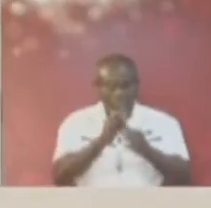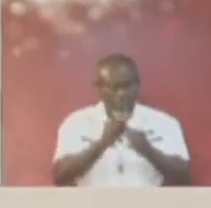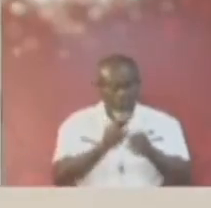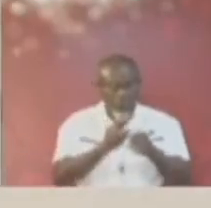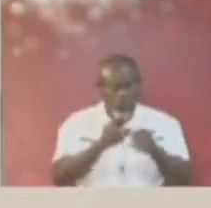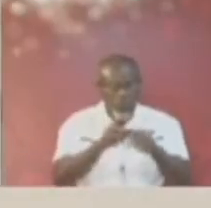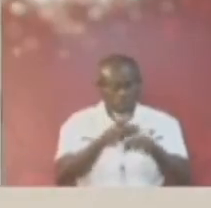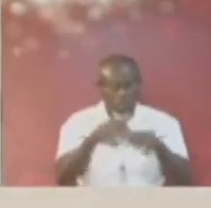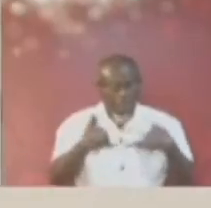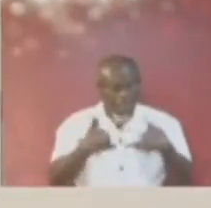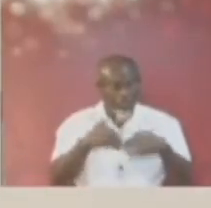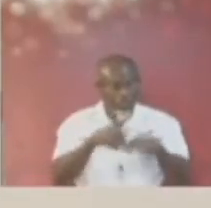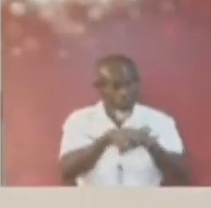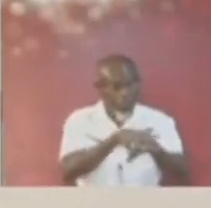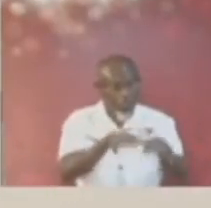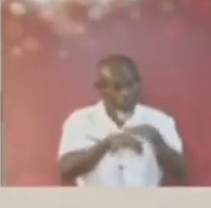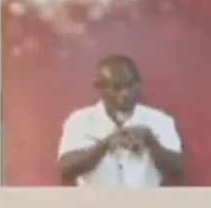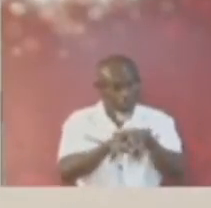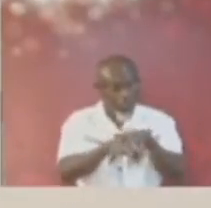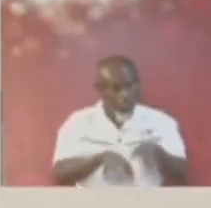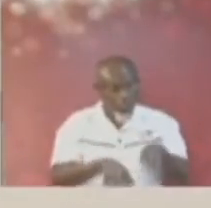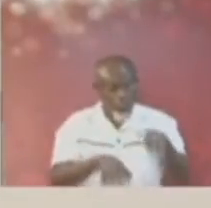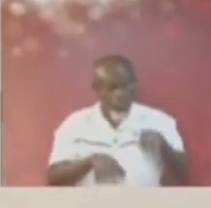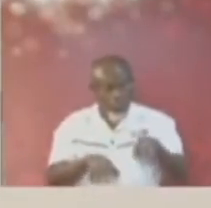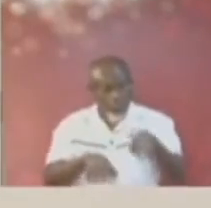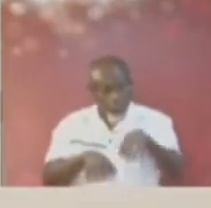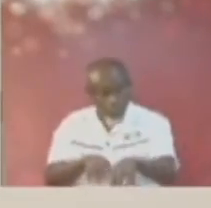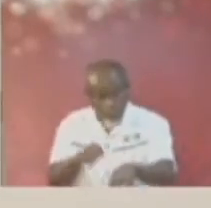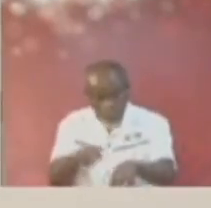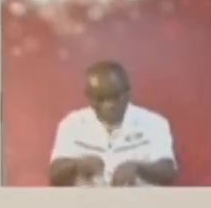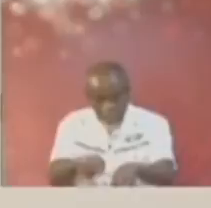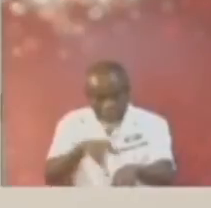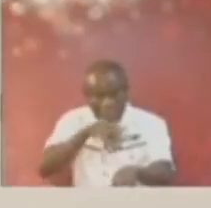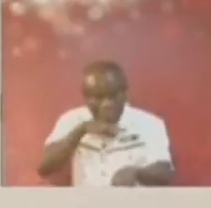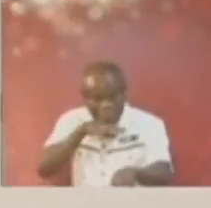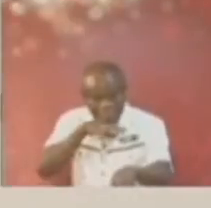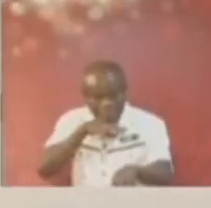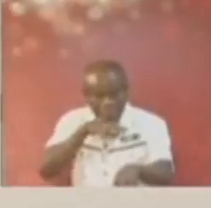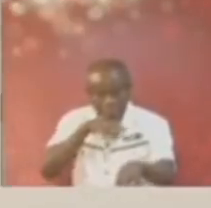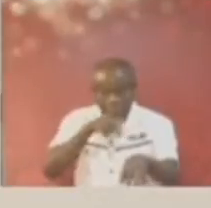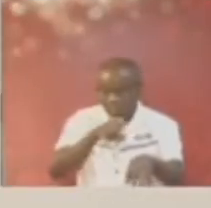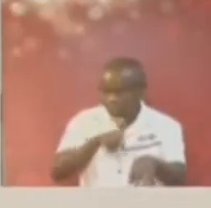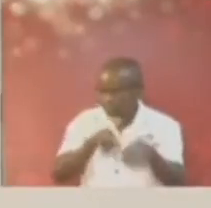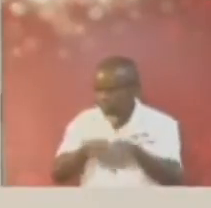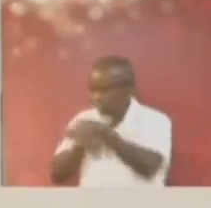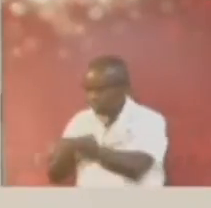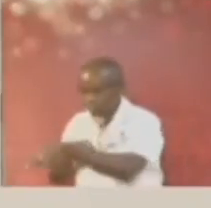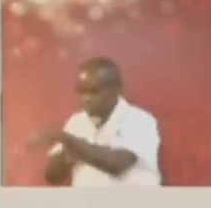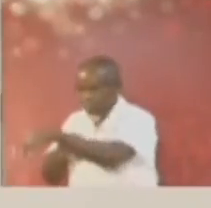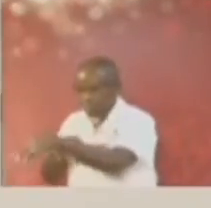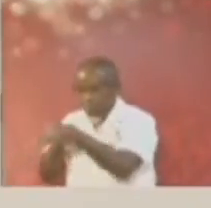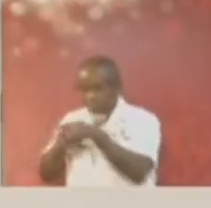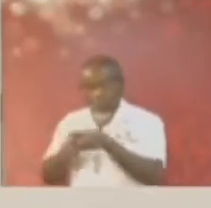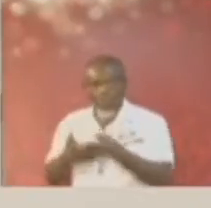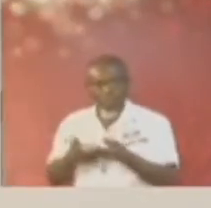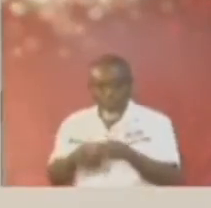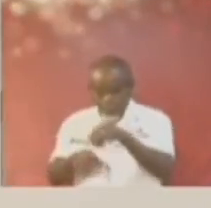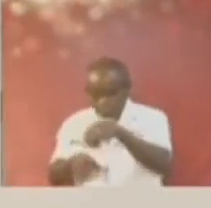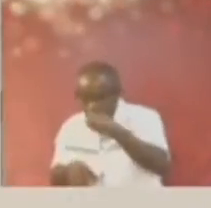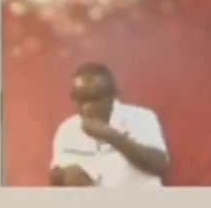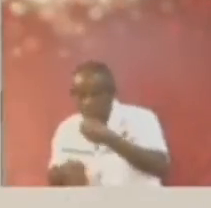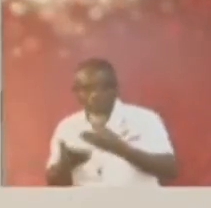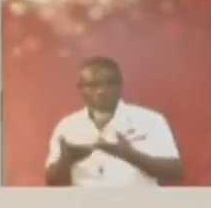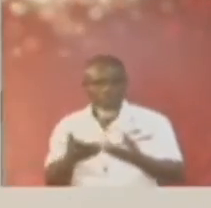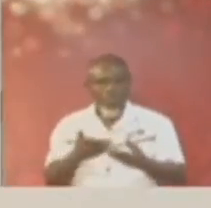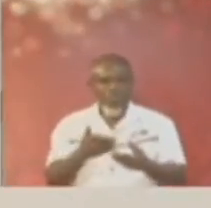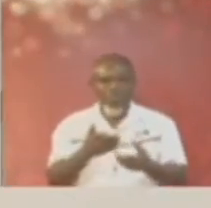and then thinking that your hands are still clean, you move from touching one dirty thing to either picking up your food, which I've seen people do, touching your